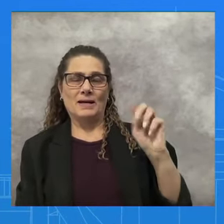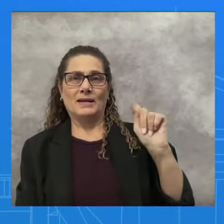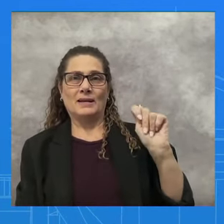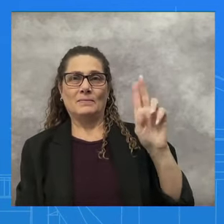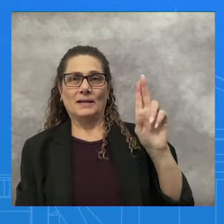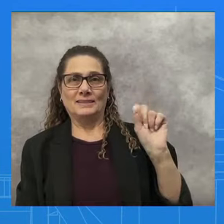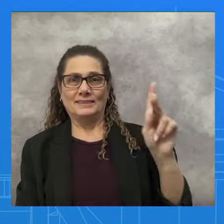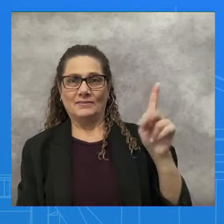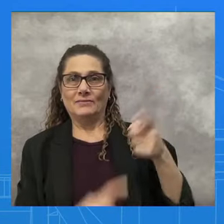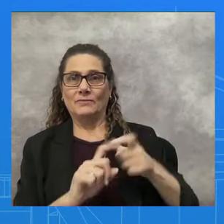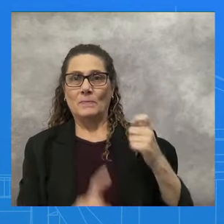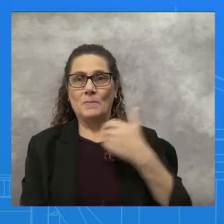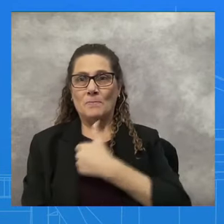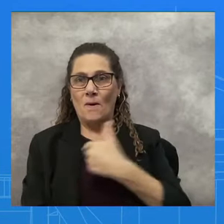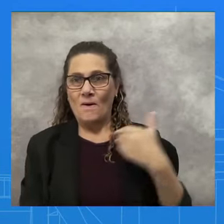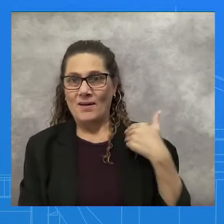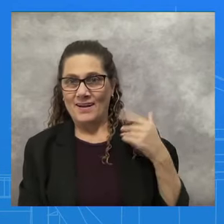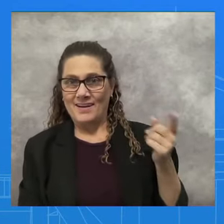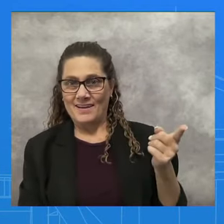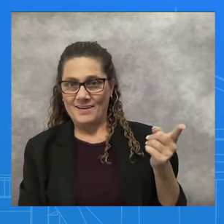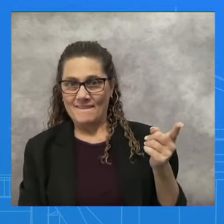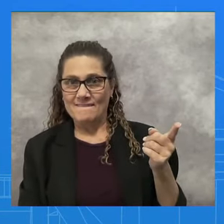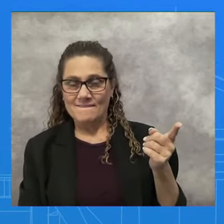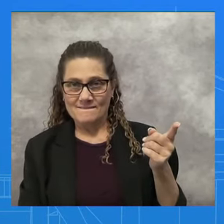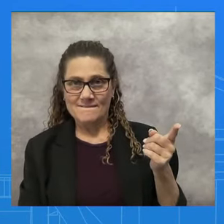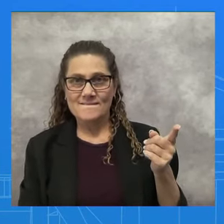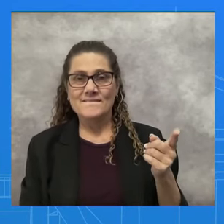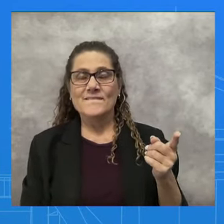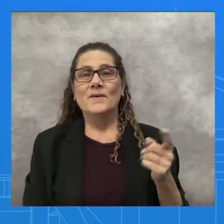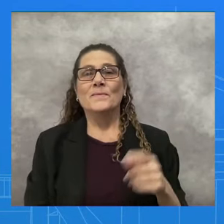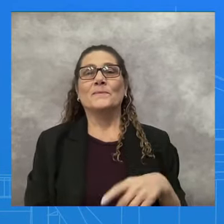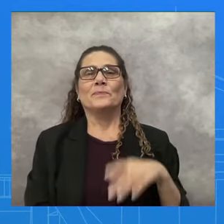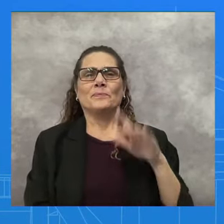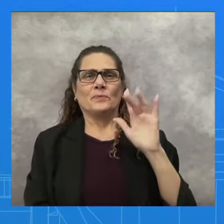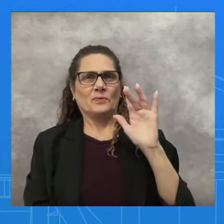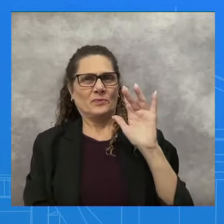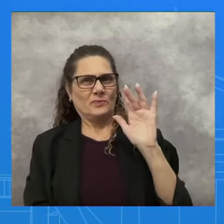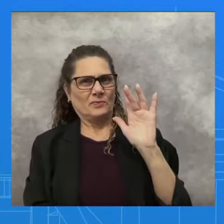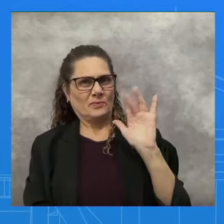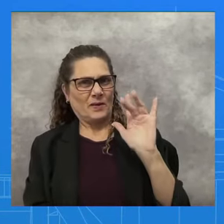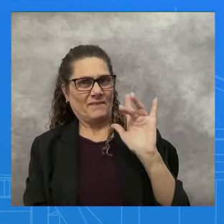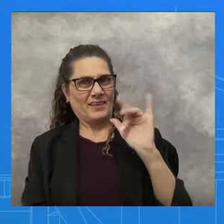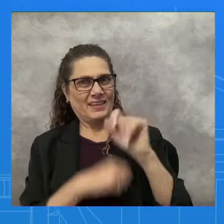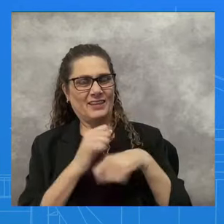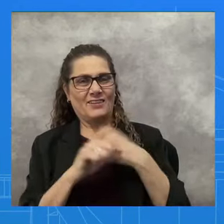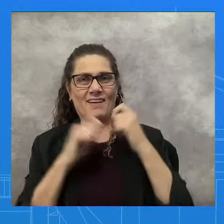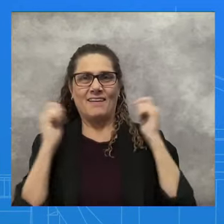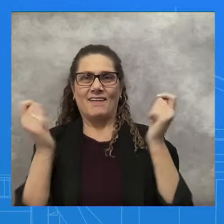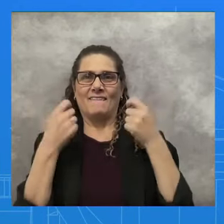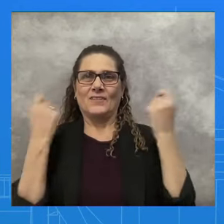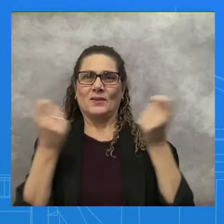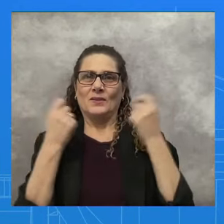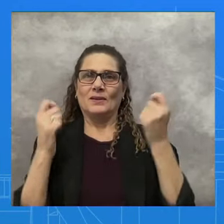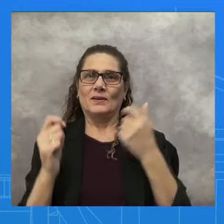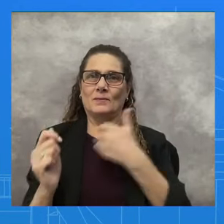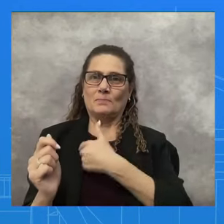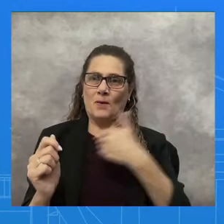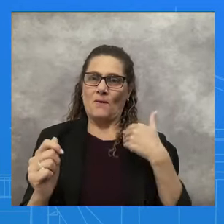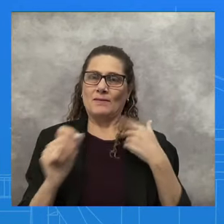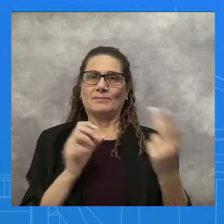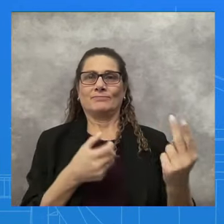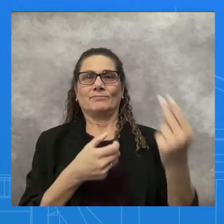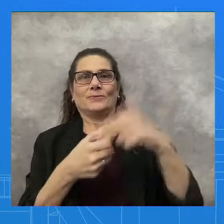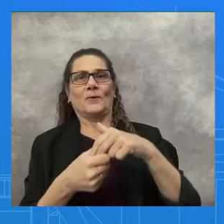coincides with the 25th anniversary of Poland's accession to NATO and underscores the United States and